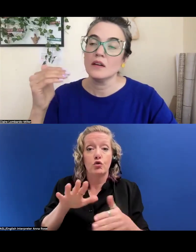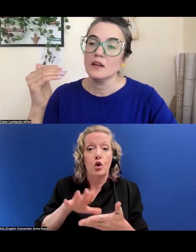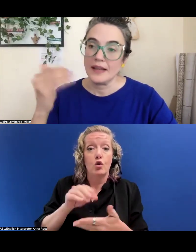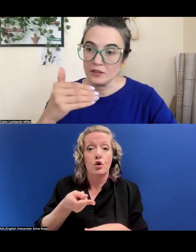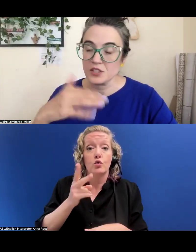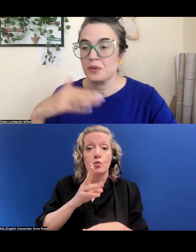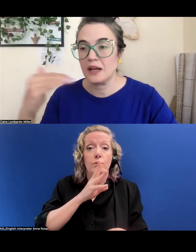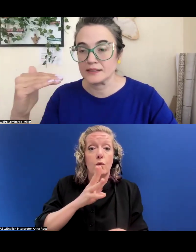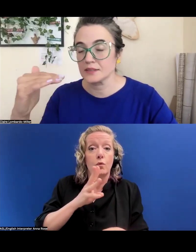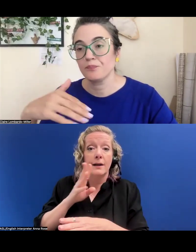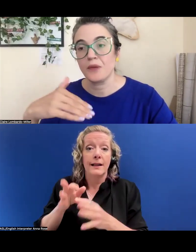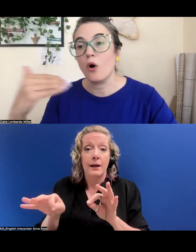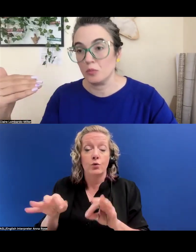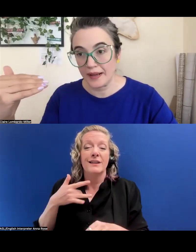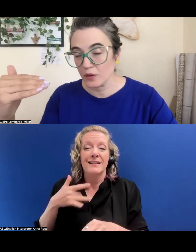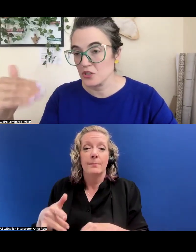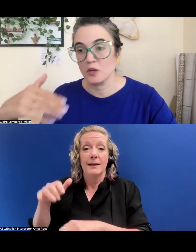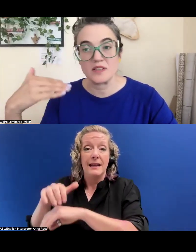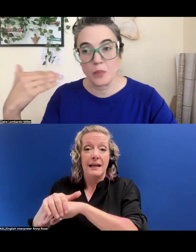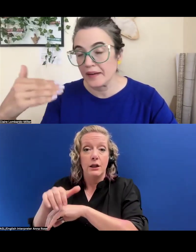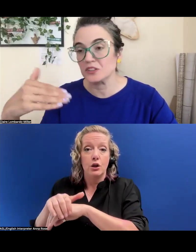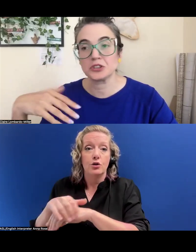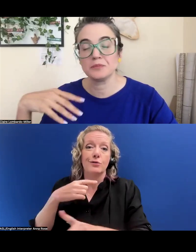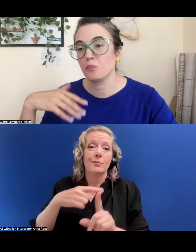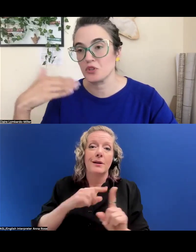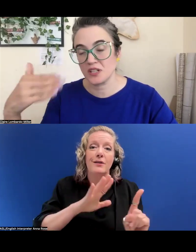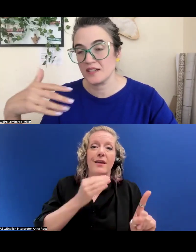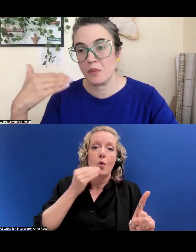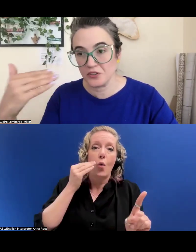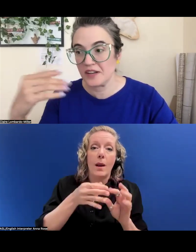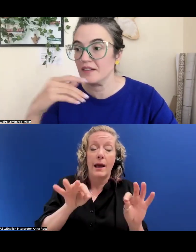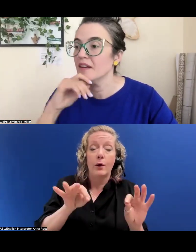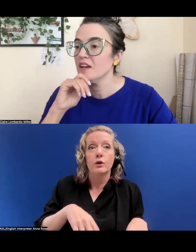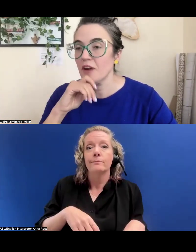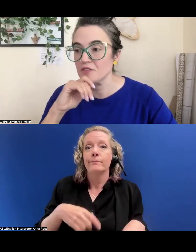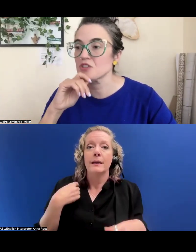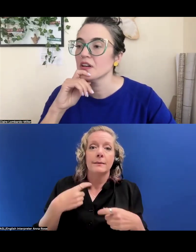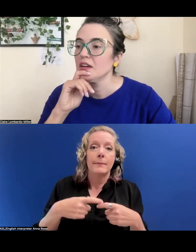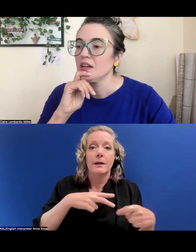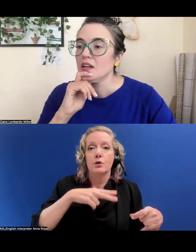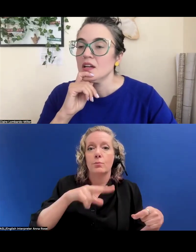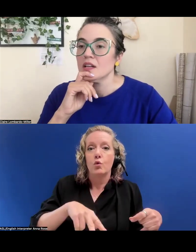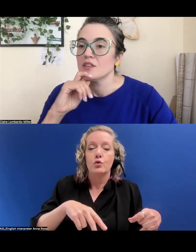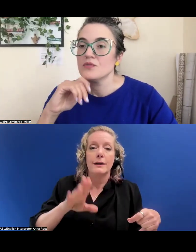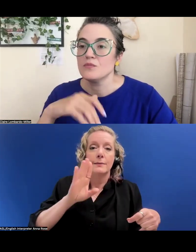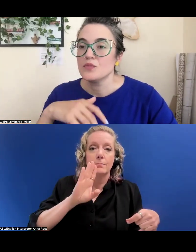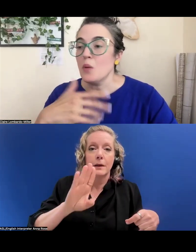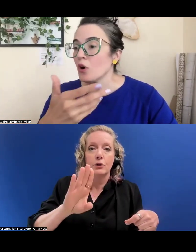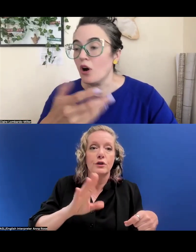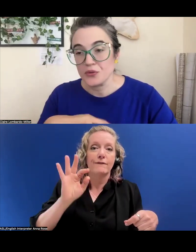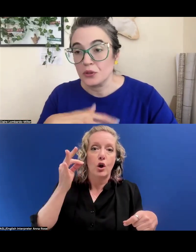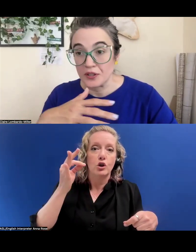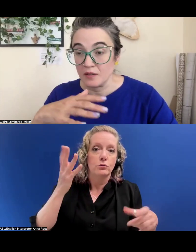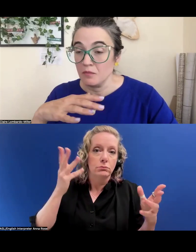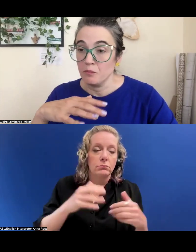usually English plus a home language, could have been Spanish, Portuguese, Belgian, French. Some